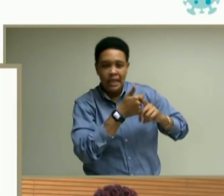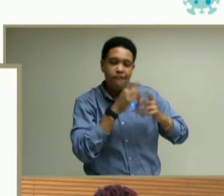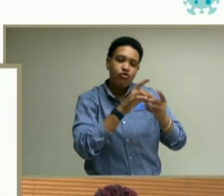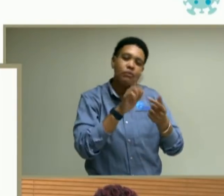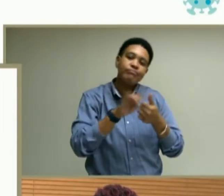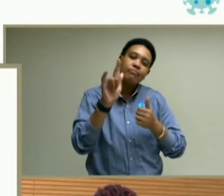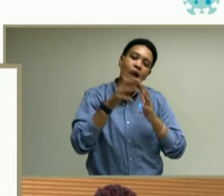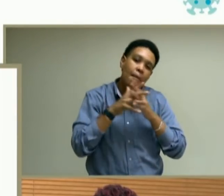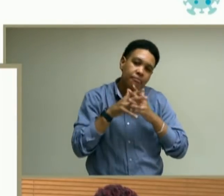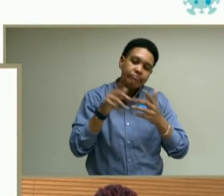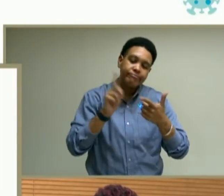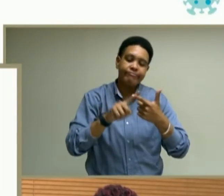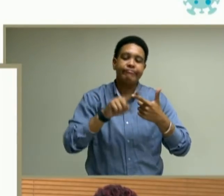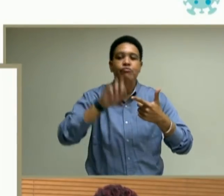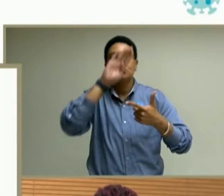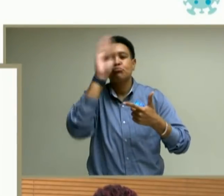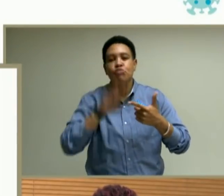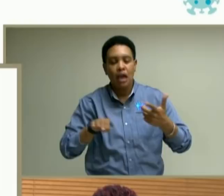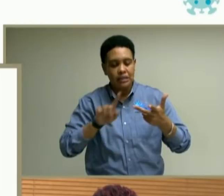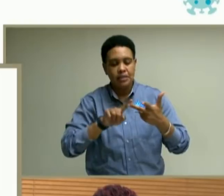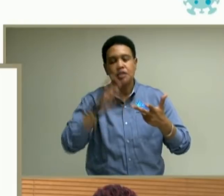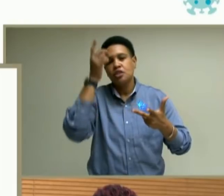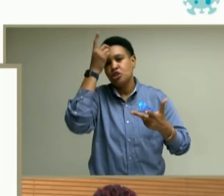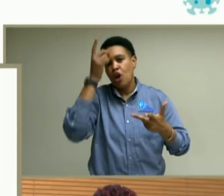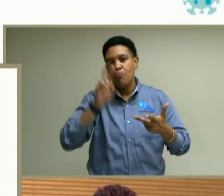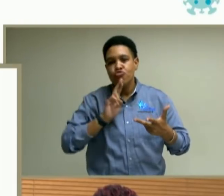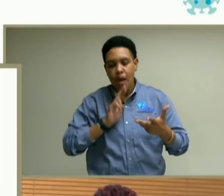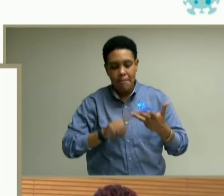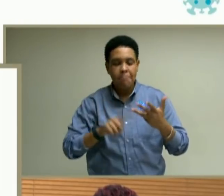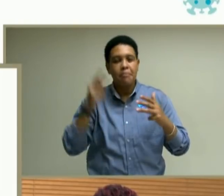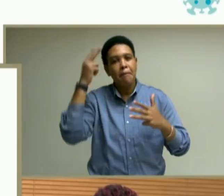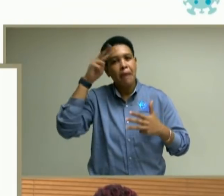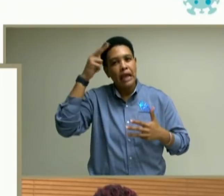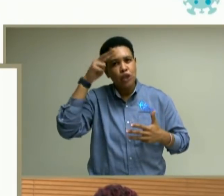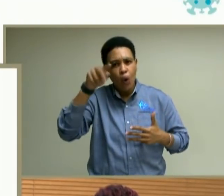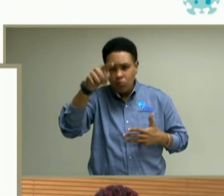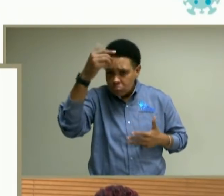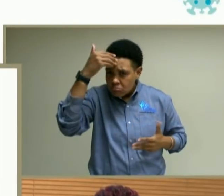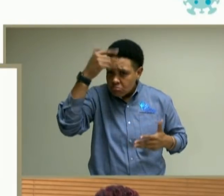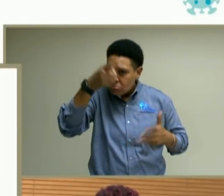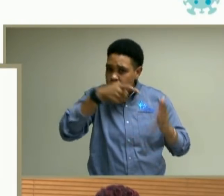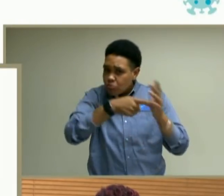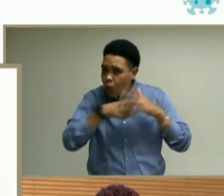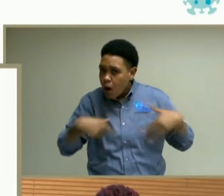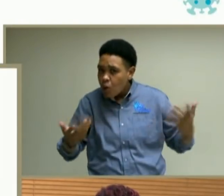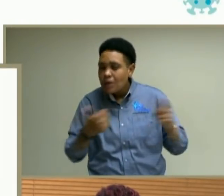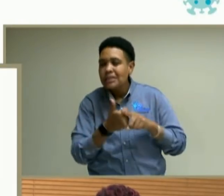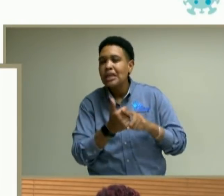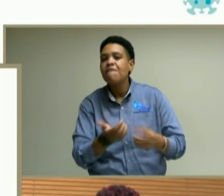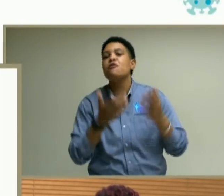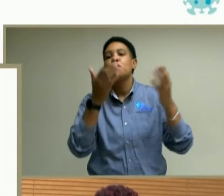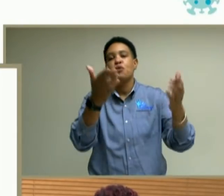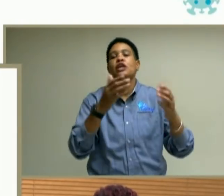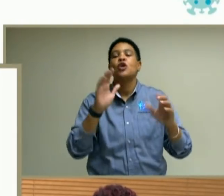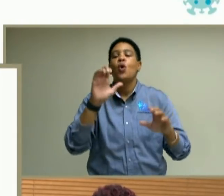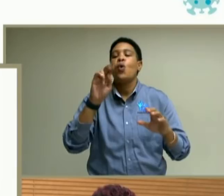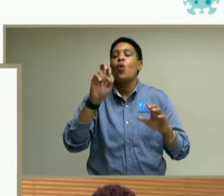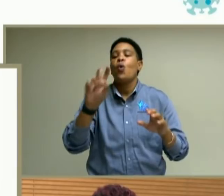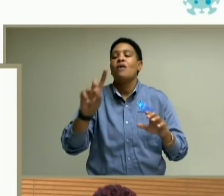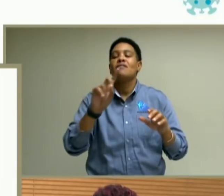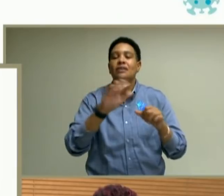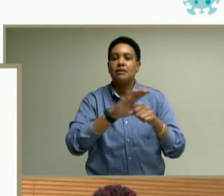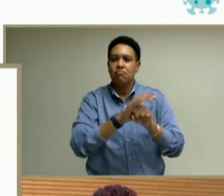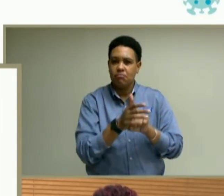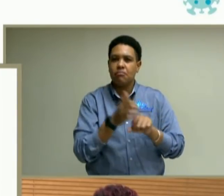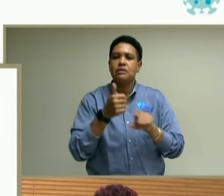USA, Brazil, Dominican Republic, and Mexico, you know you're required to present a COVID-19 PCR